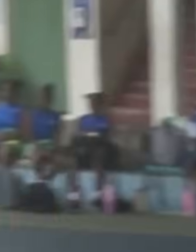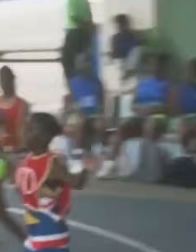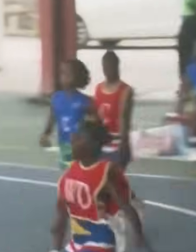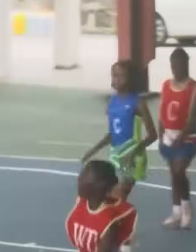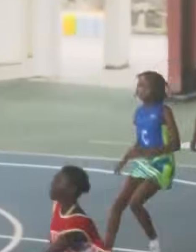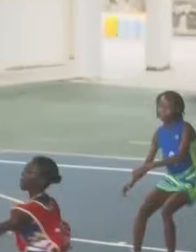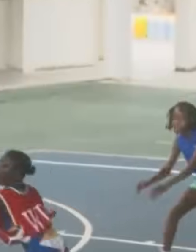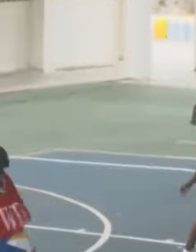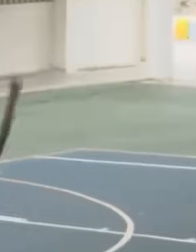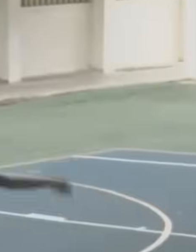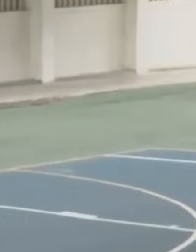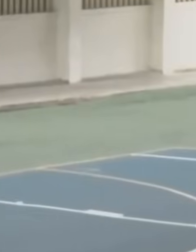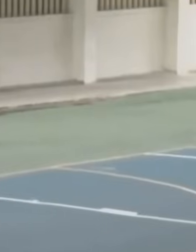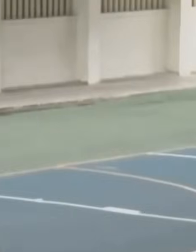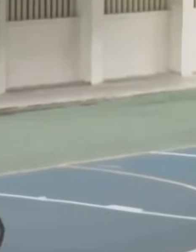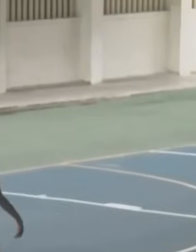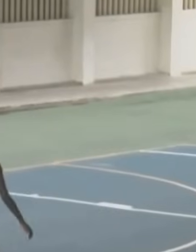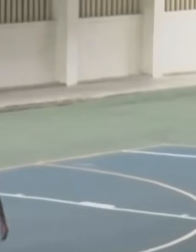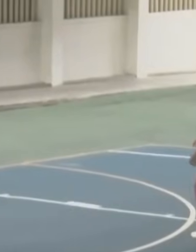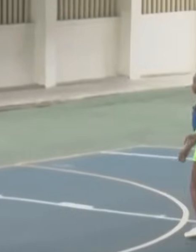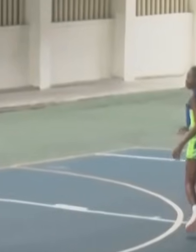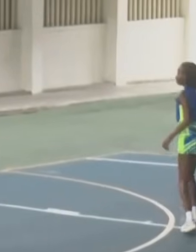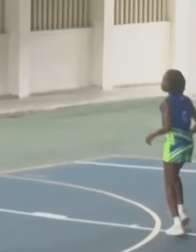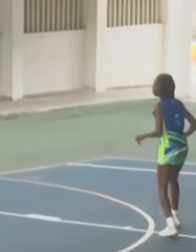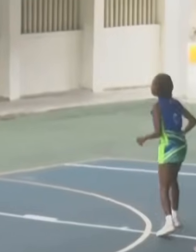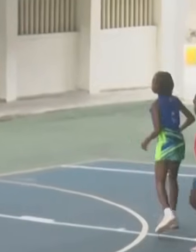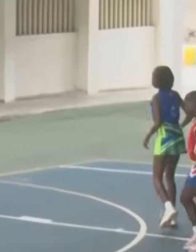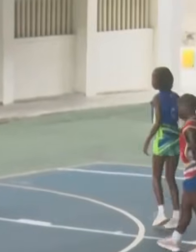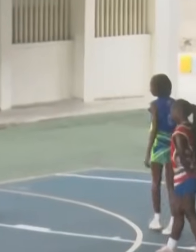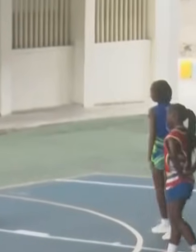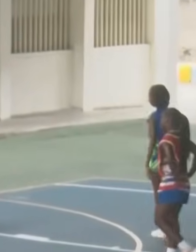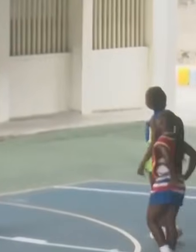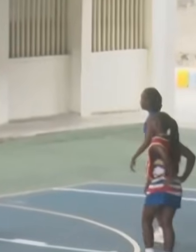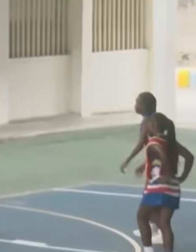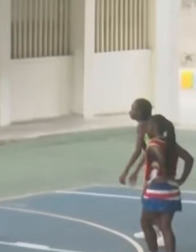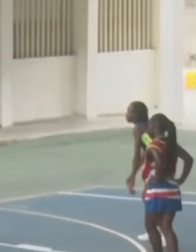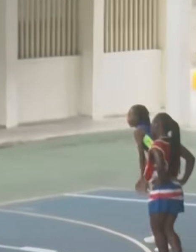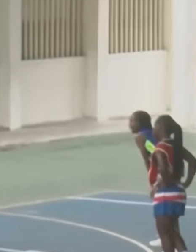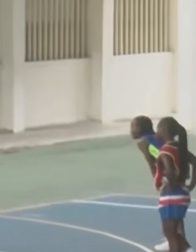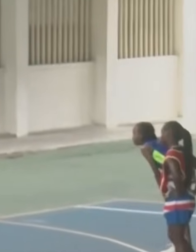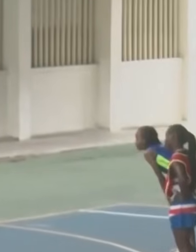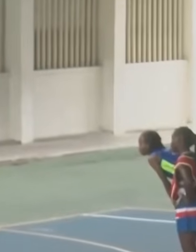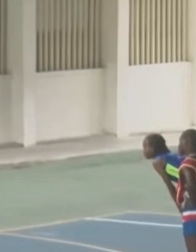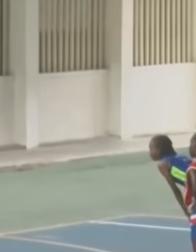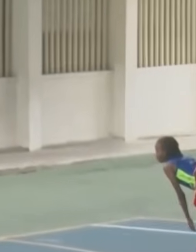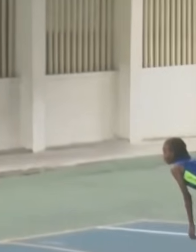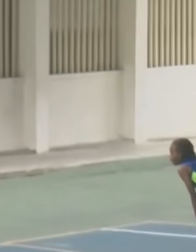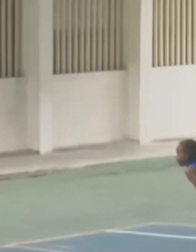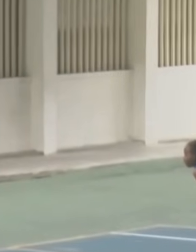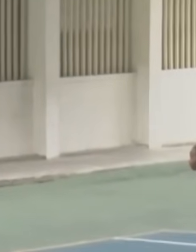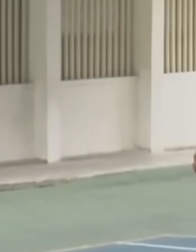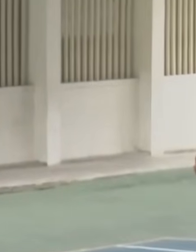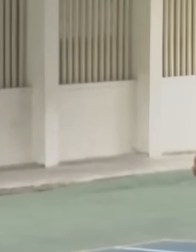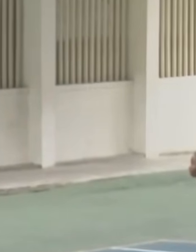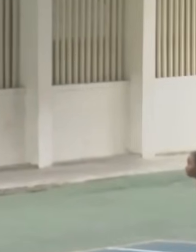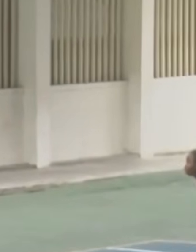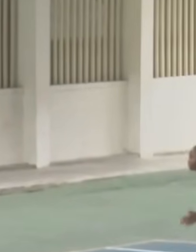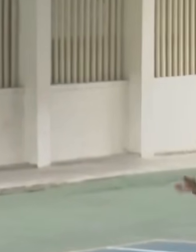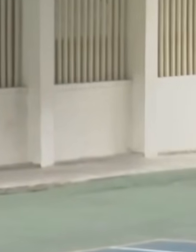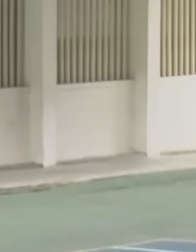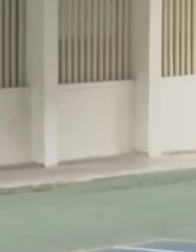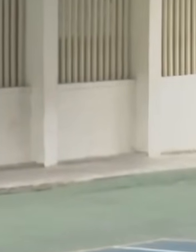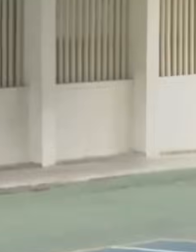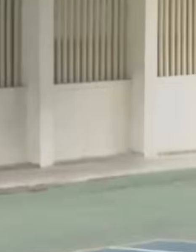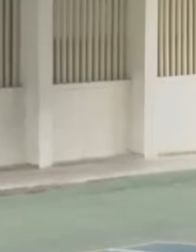Masco scored 7 from 14 attempts and did her part in the demolition job. Here she's on target again, and